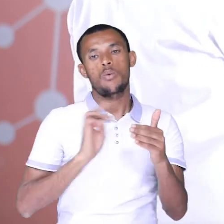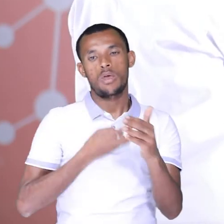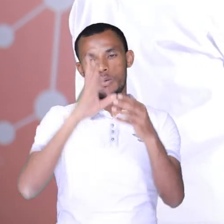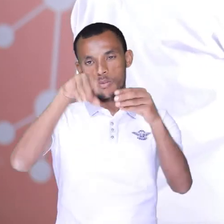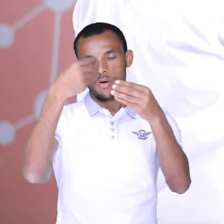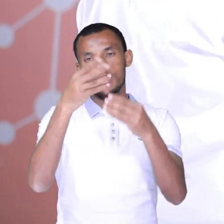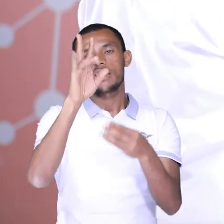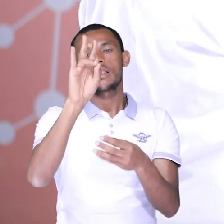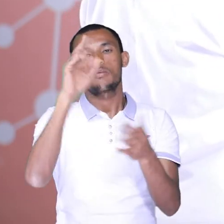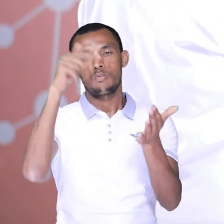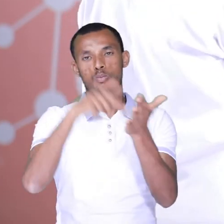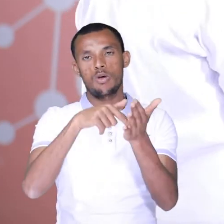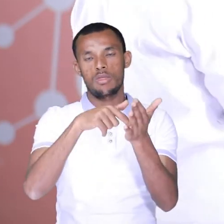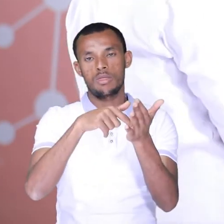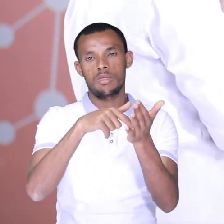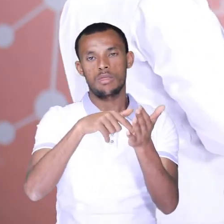with